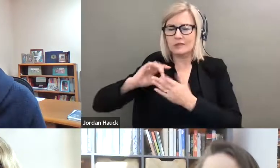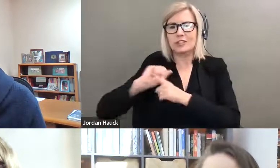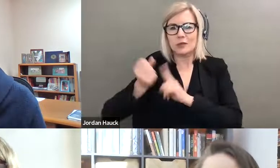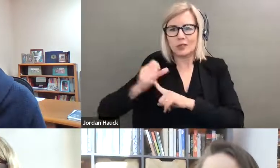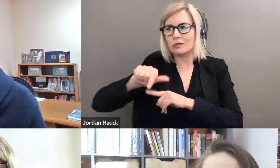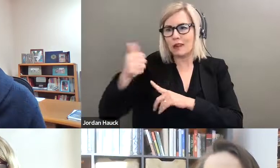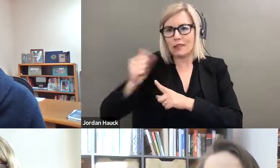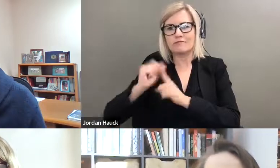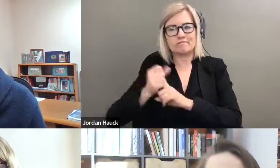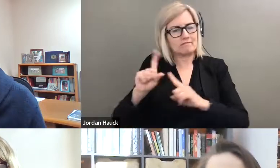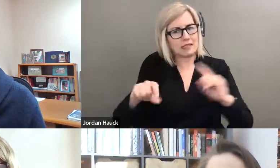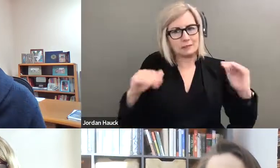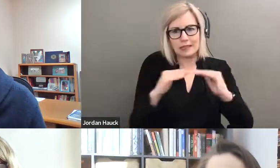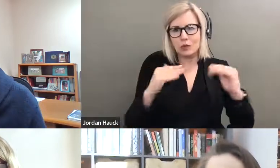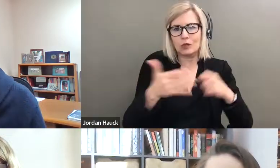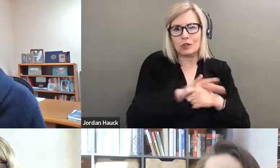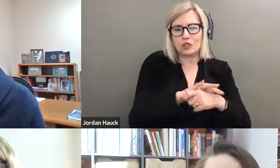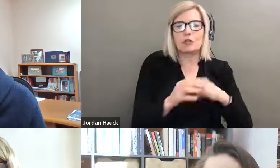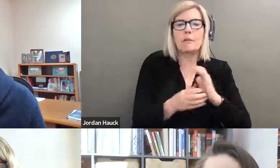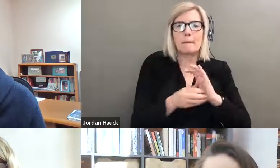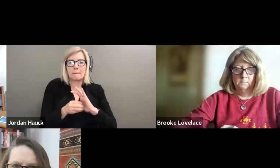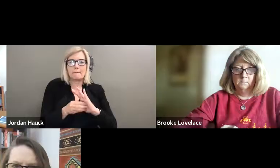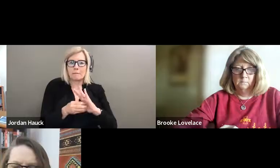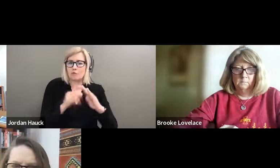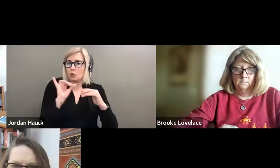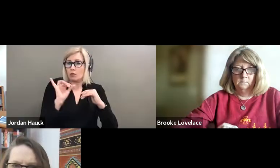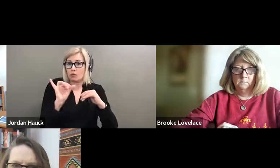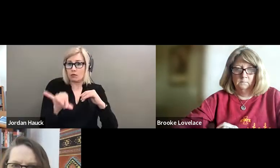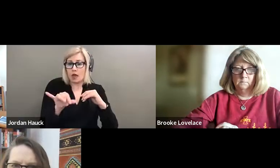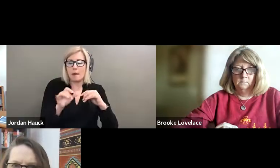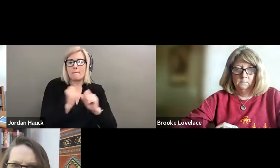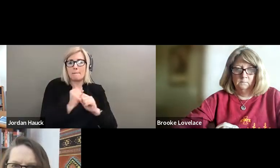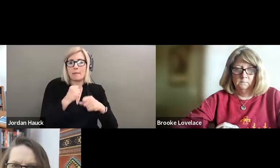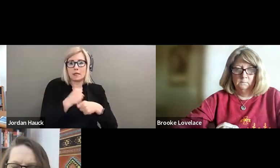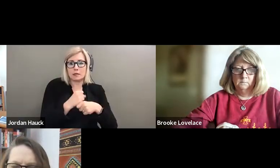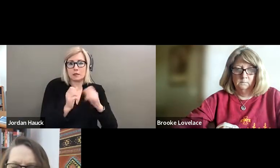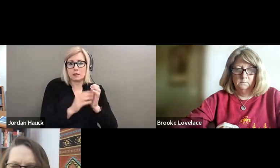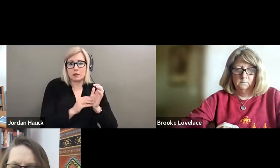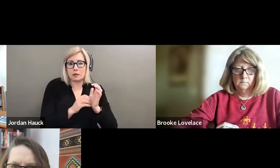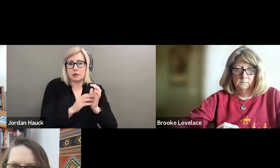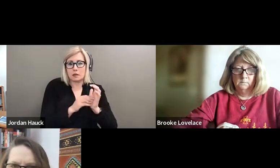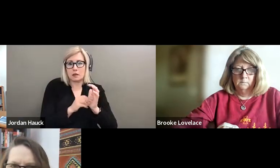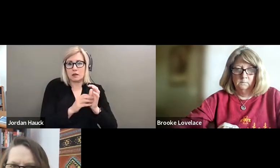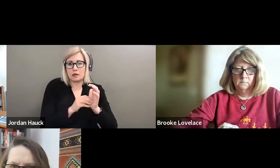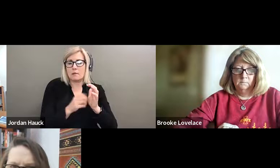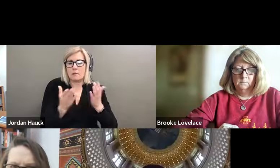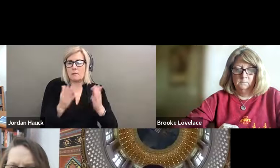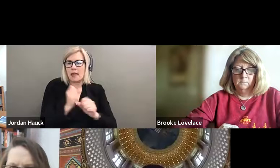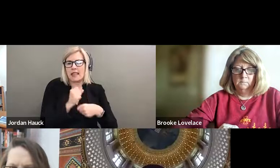other conditions. And so that is also might make it easier